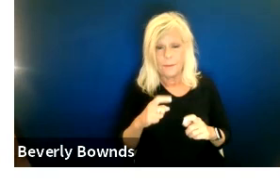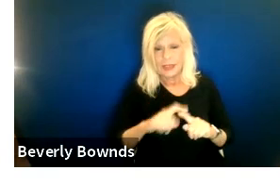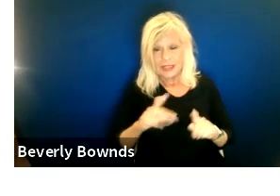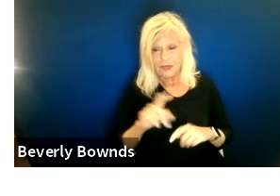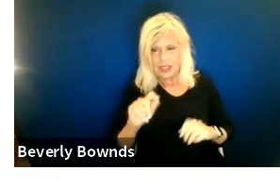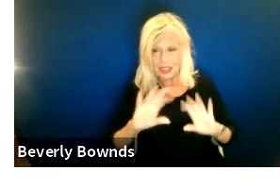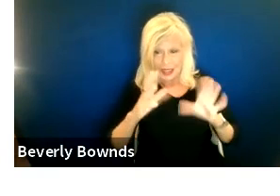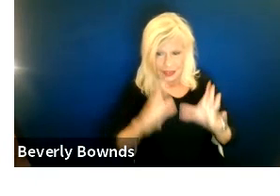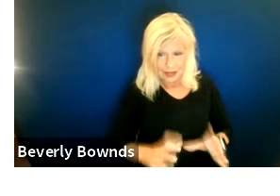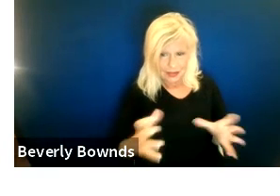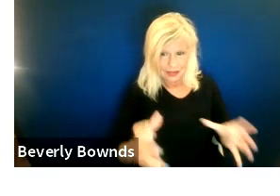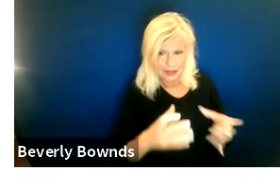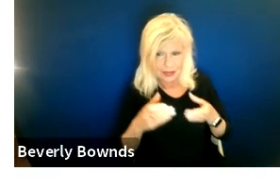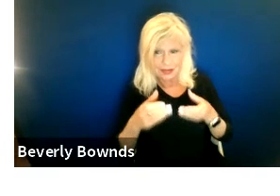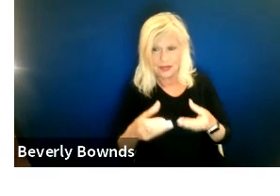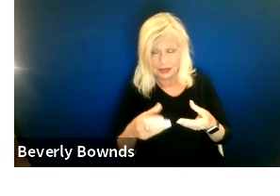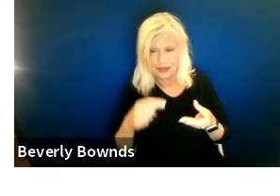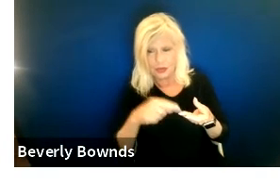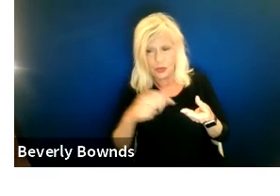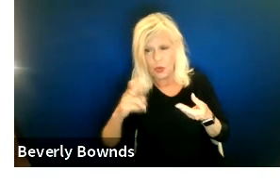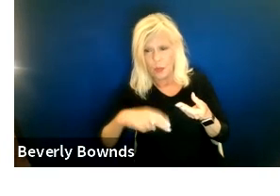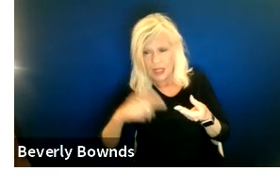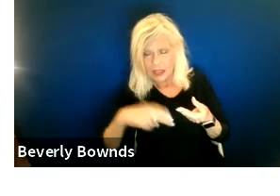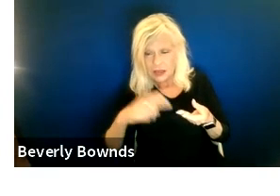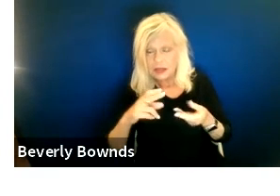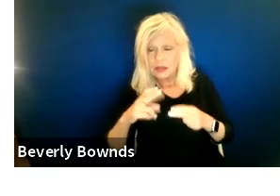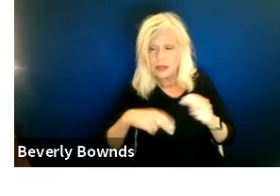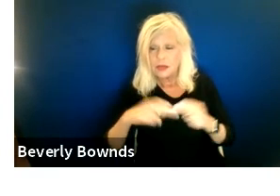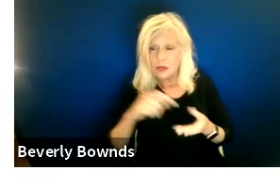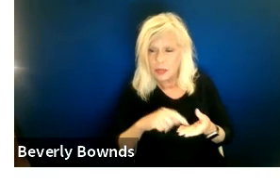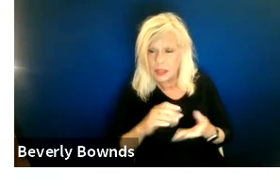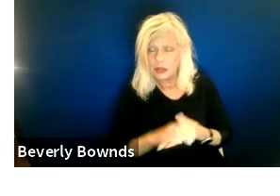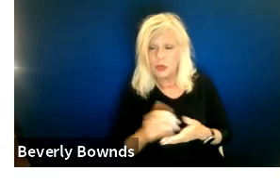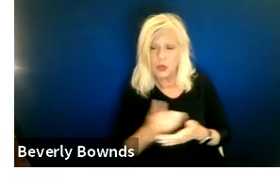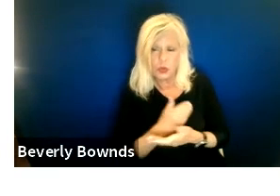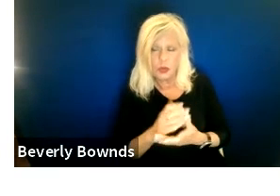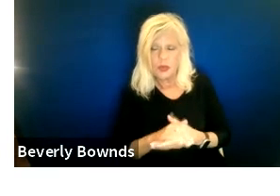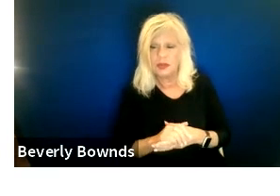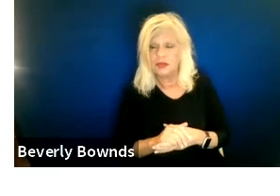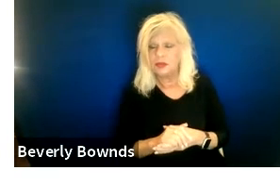data to build algorithms. They could be rule-based or they could be